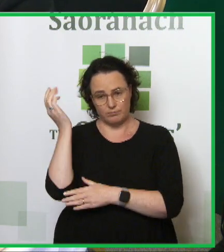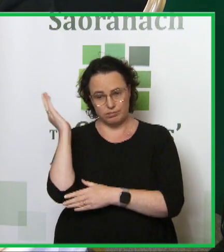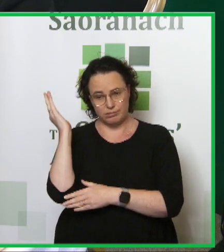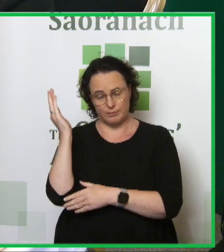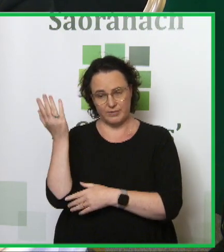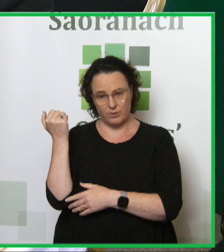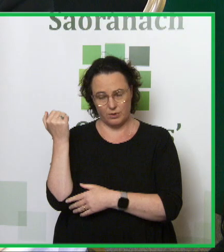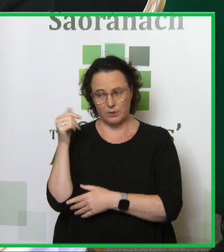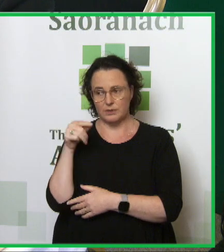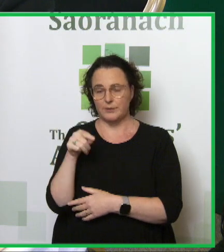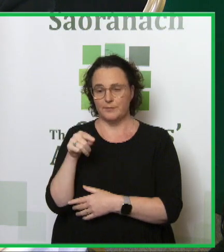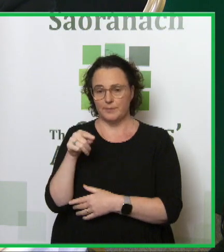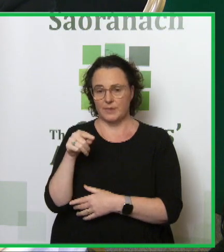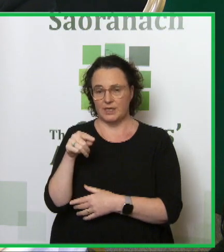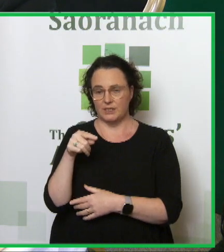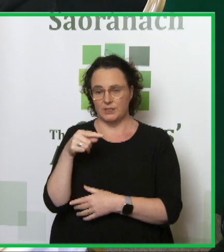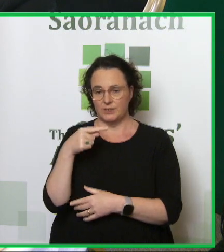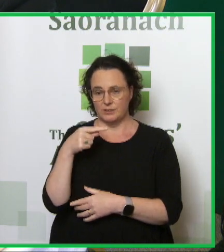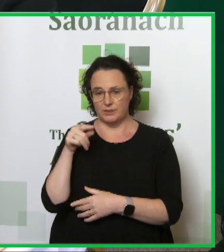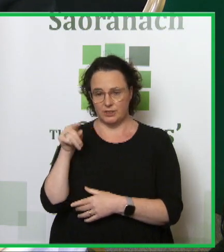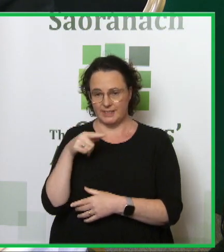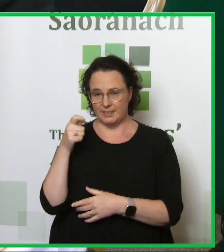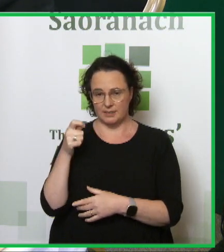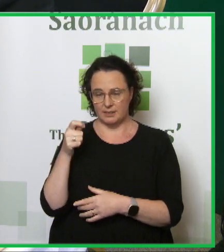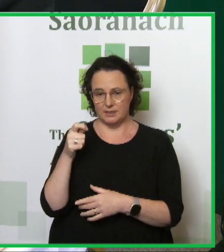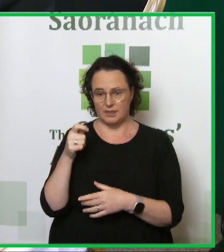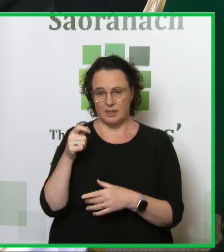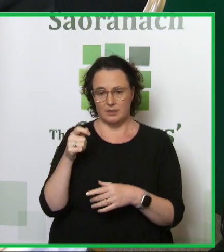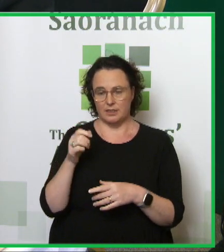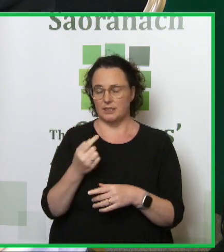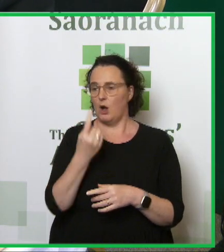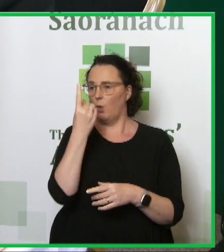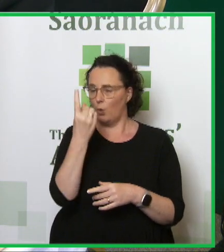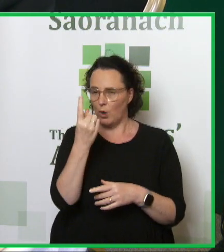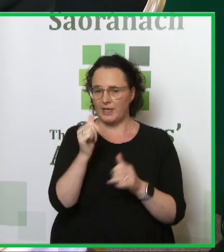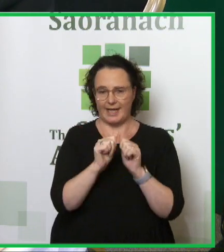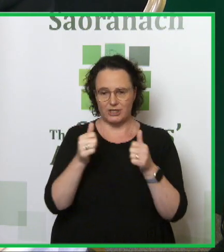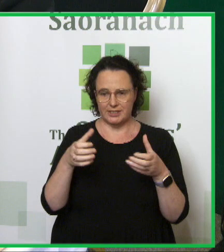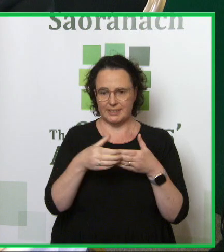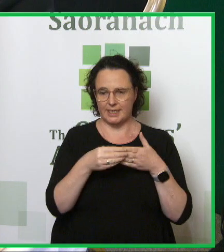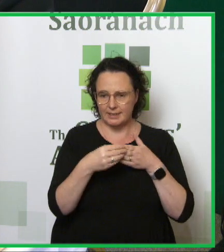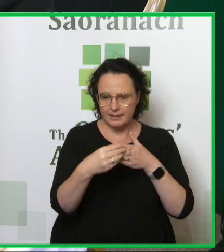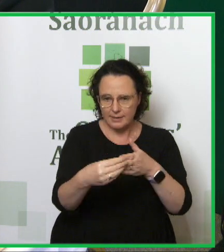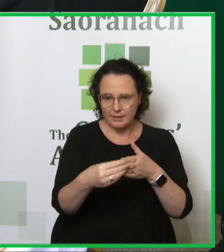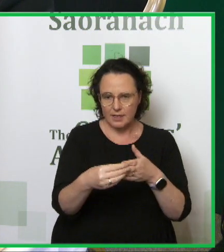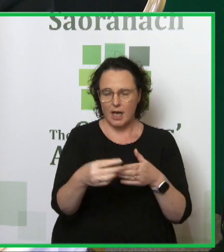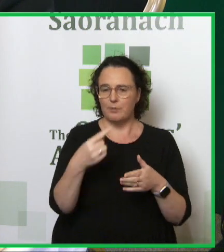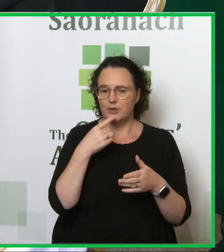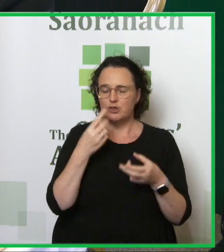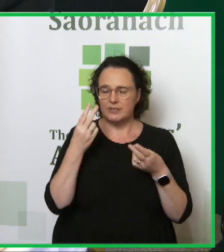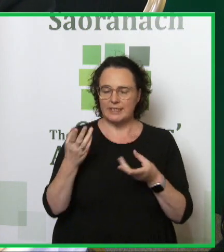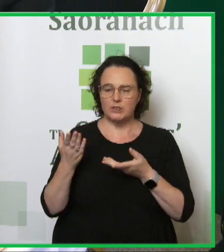she advocated there's not one single agency you can drive a complex problem, but you needed to bring it to